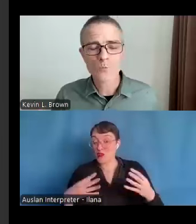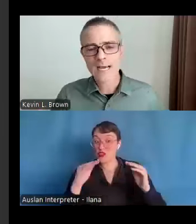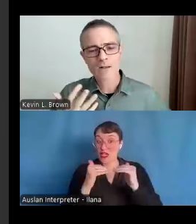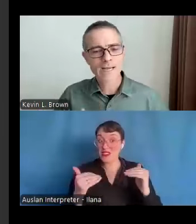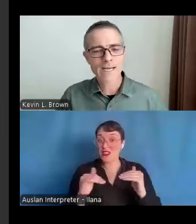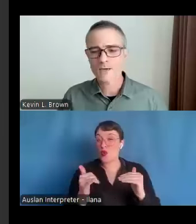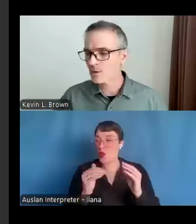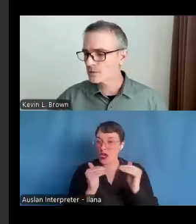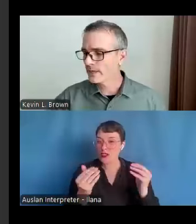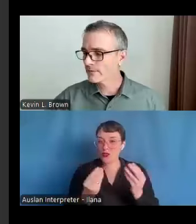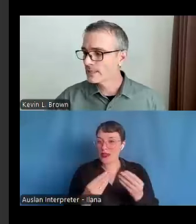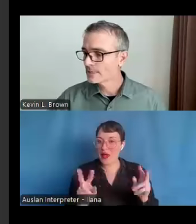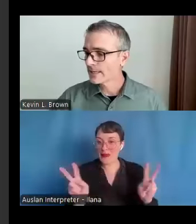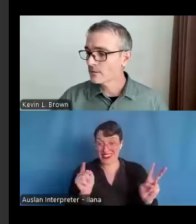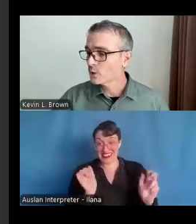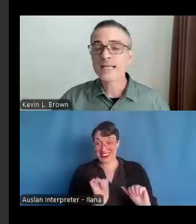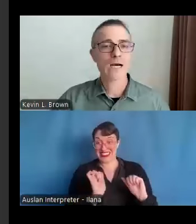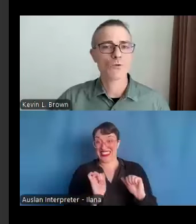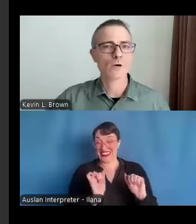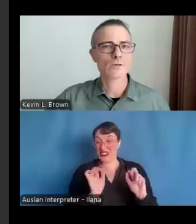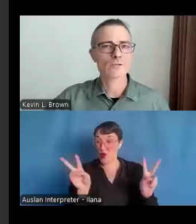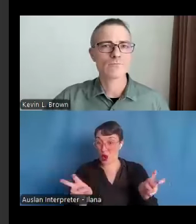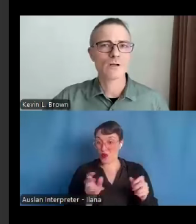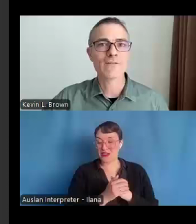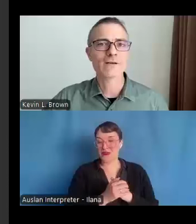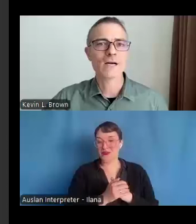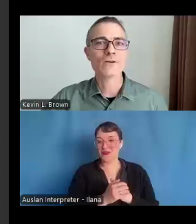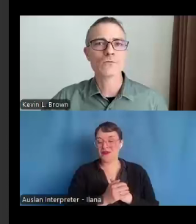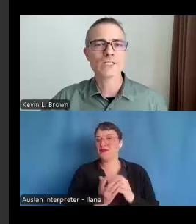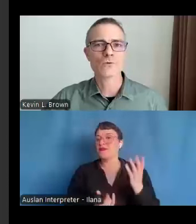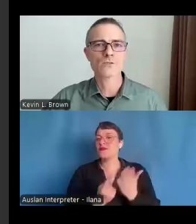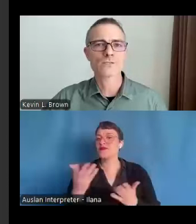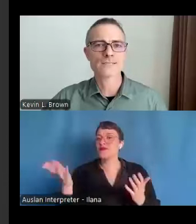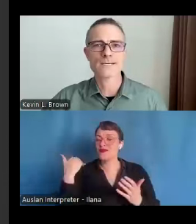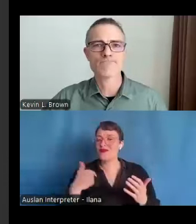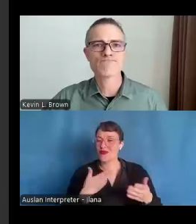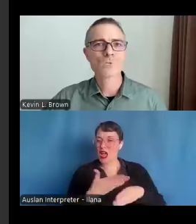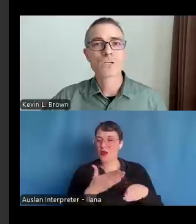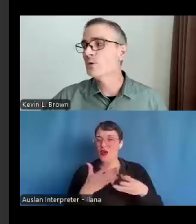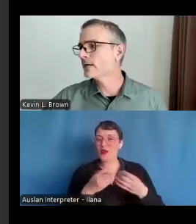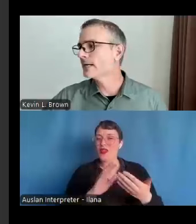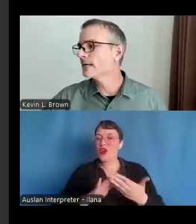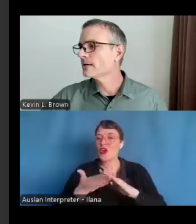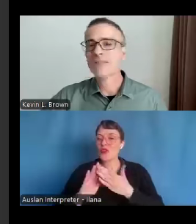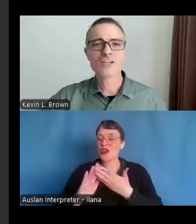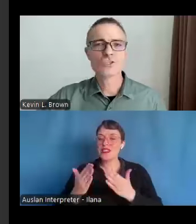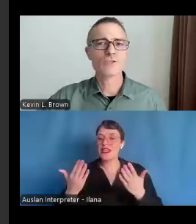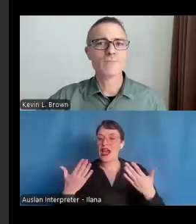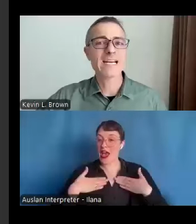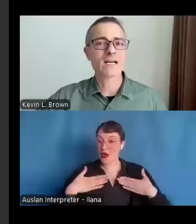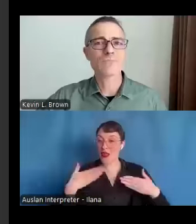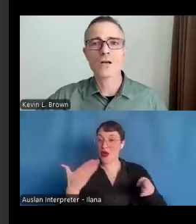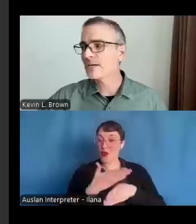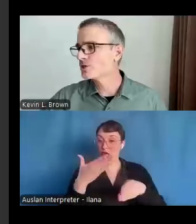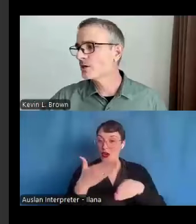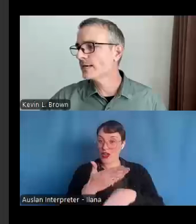points. We had a client that worked with like community health workers, a very under-resourced community, and they just used some